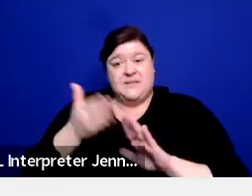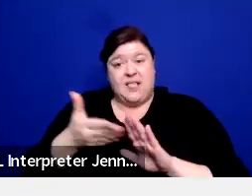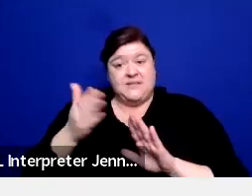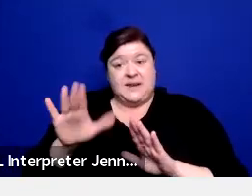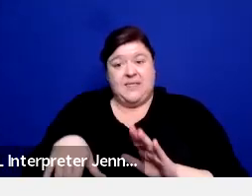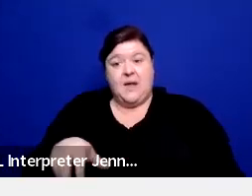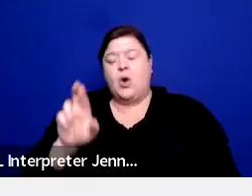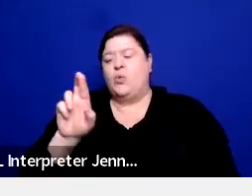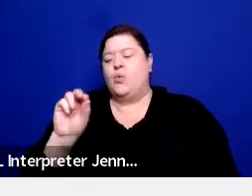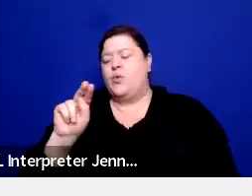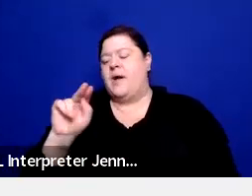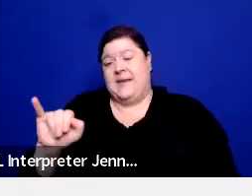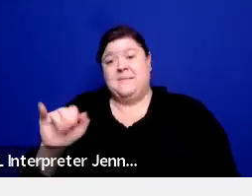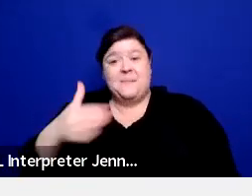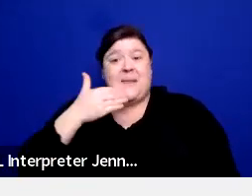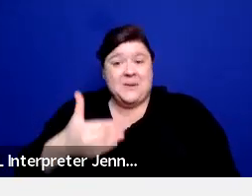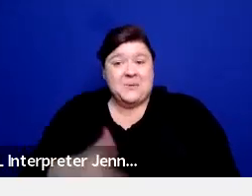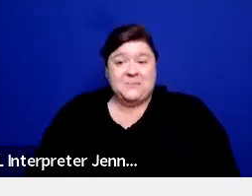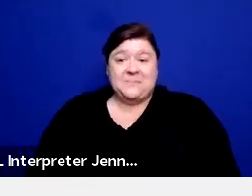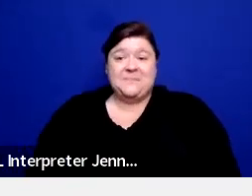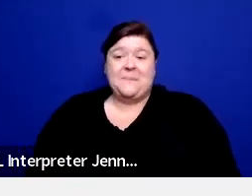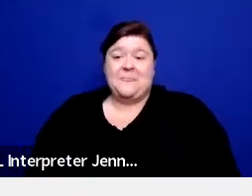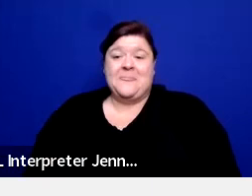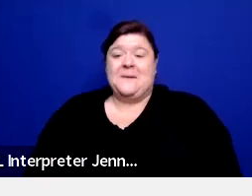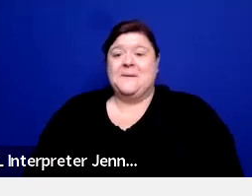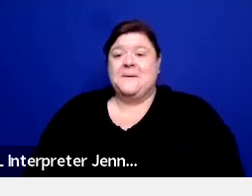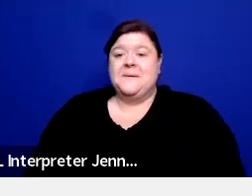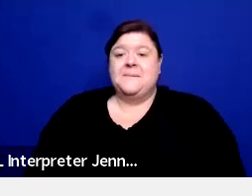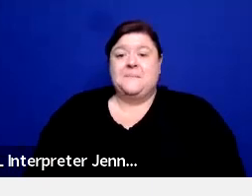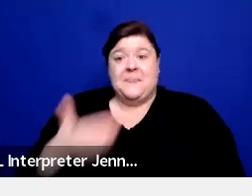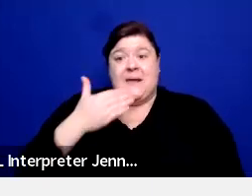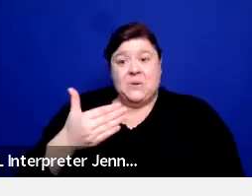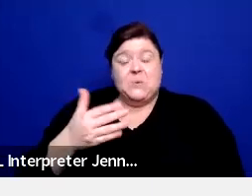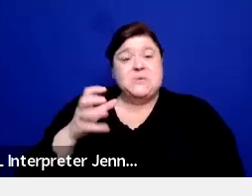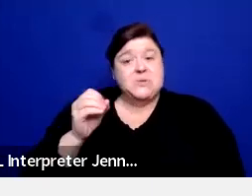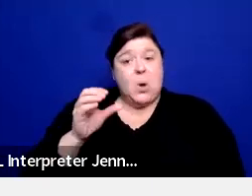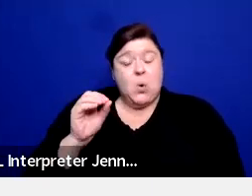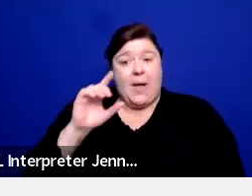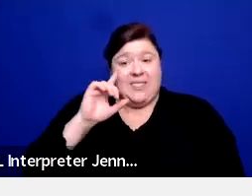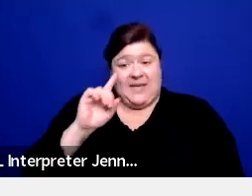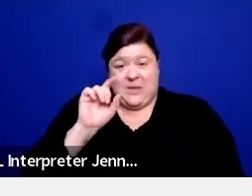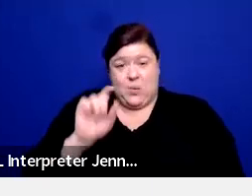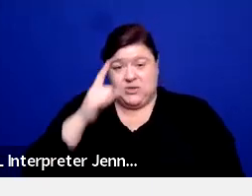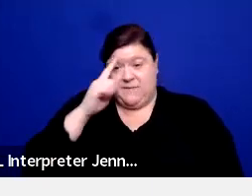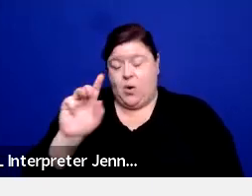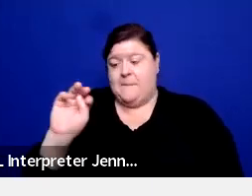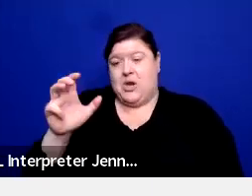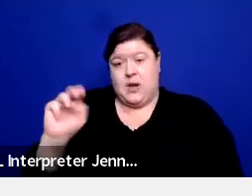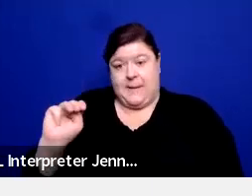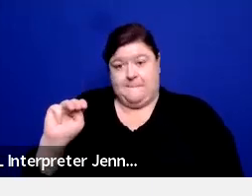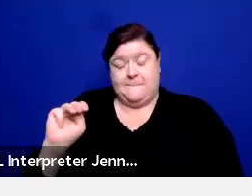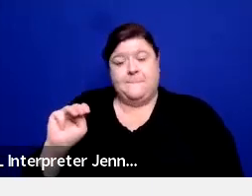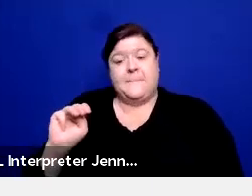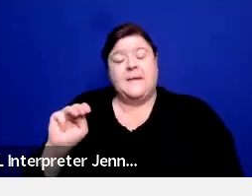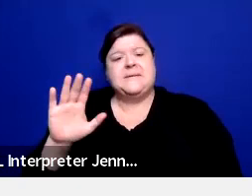thank you. I'll let you cue us out as well. Thank you. So I think this question is from Miriam. Miriam, is